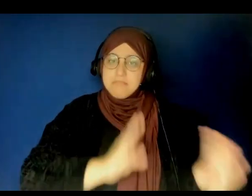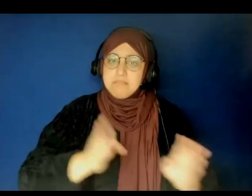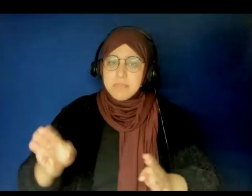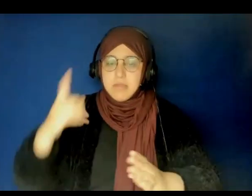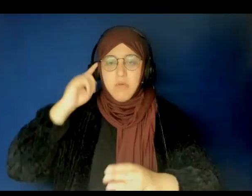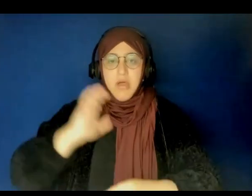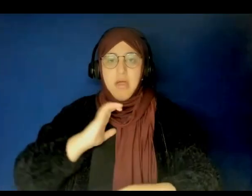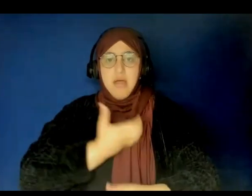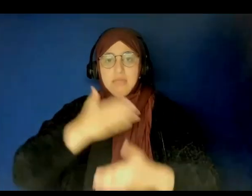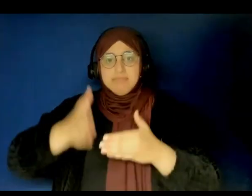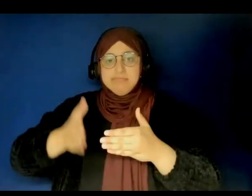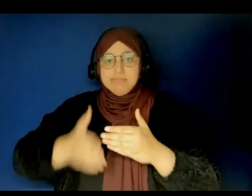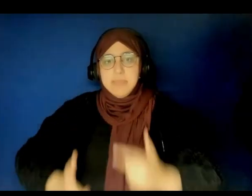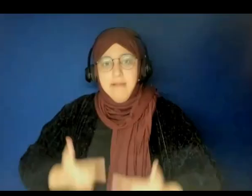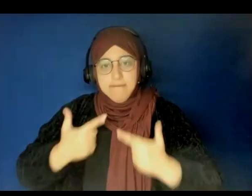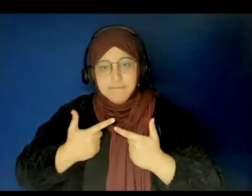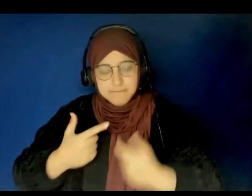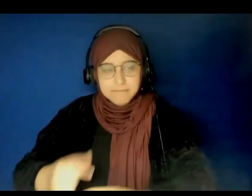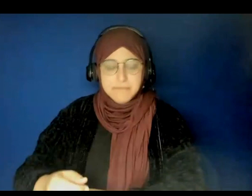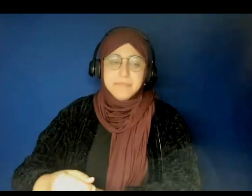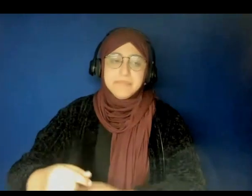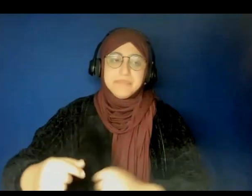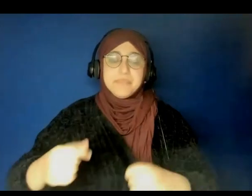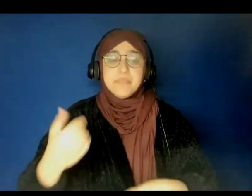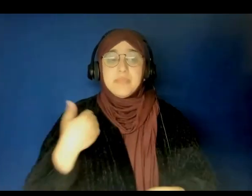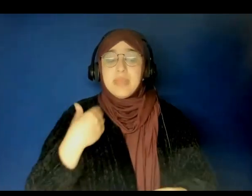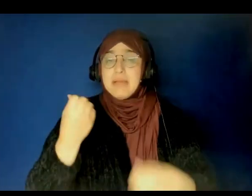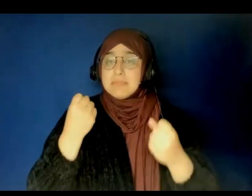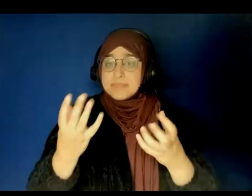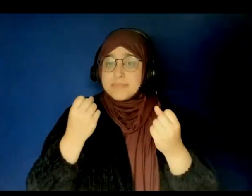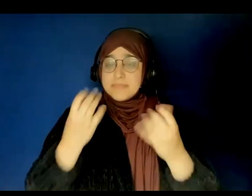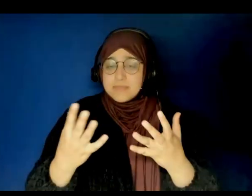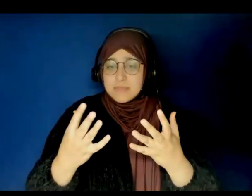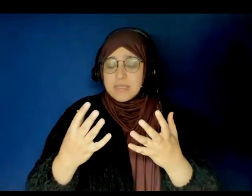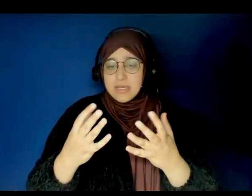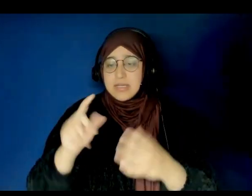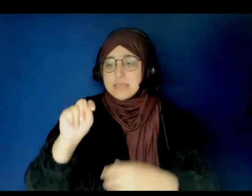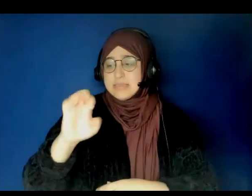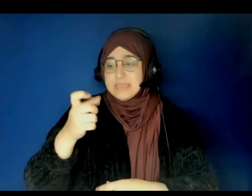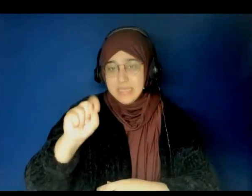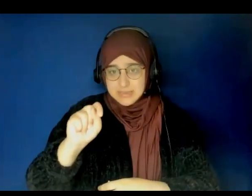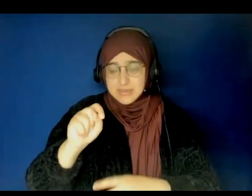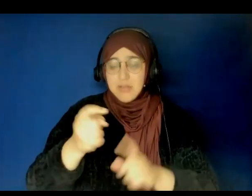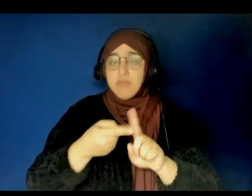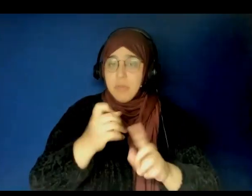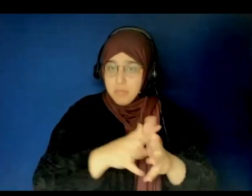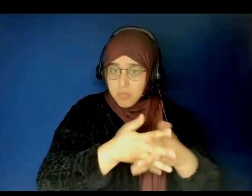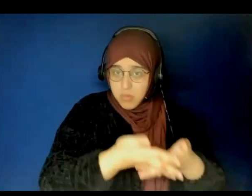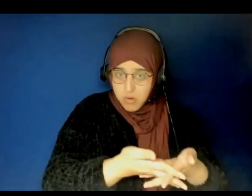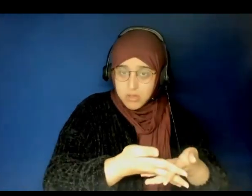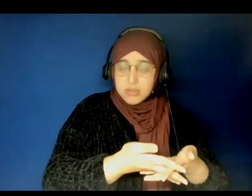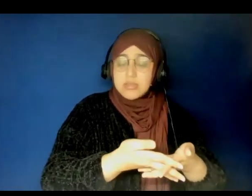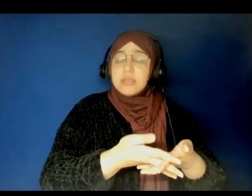number of different relevant texts from the Quran and the Sunnah that